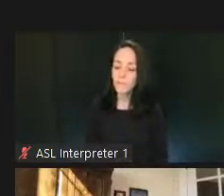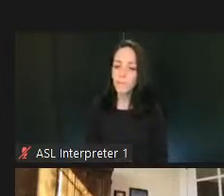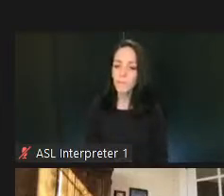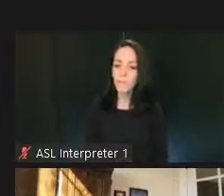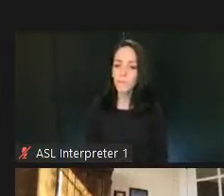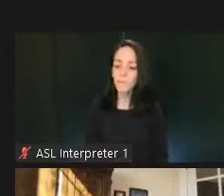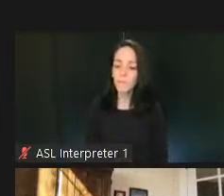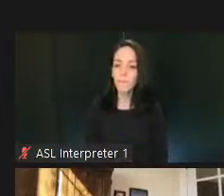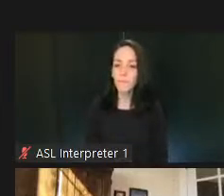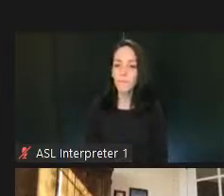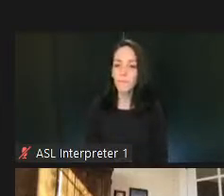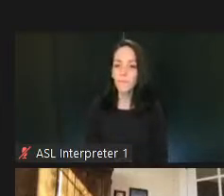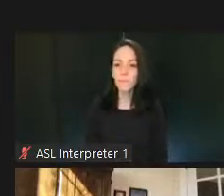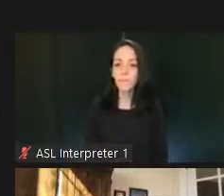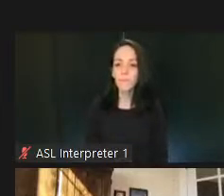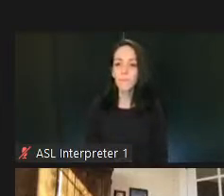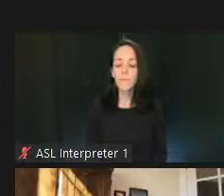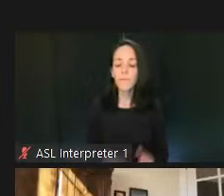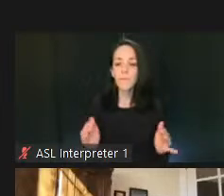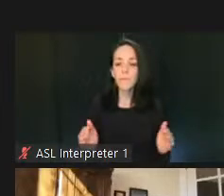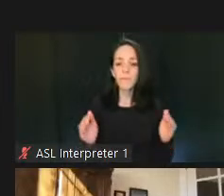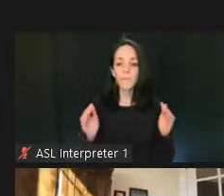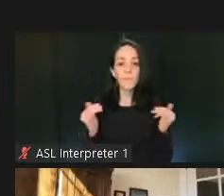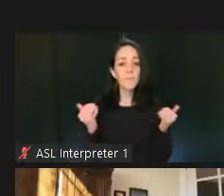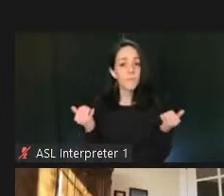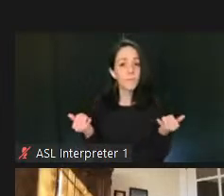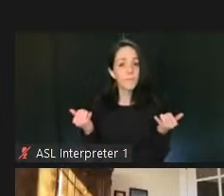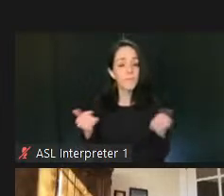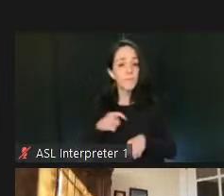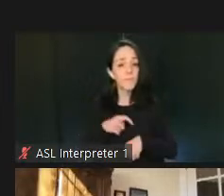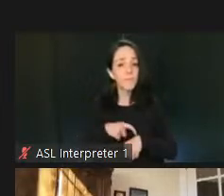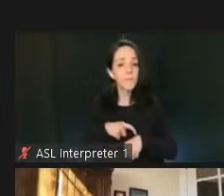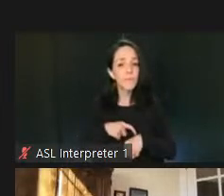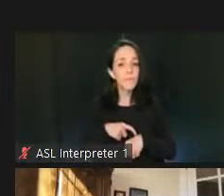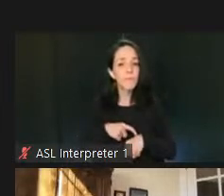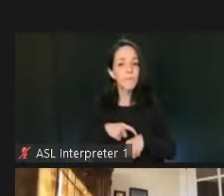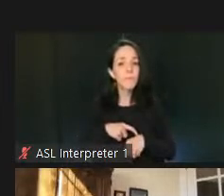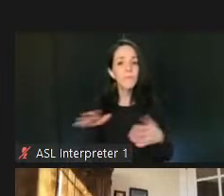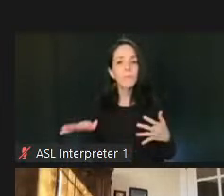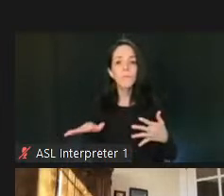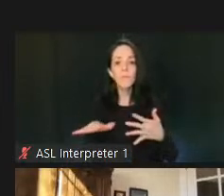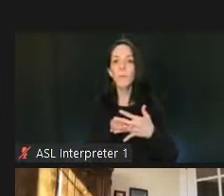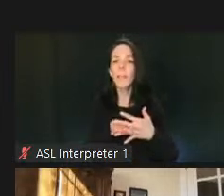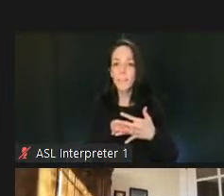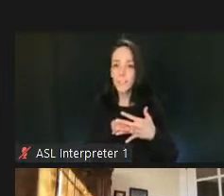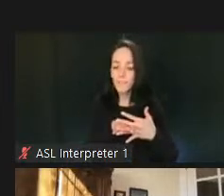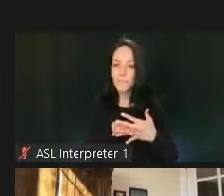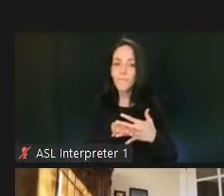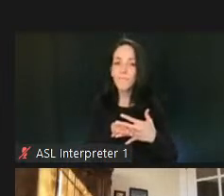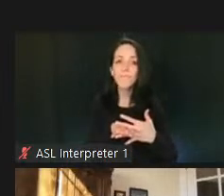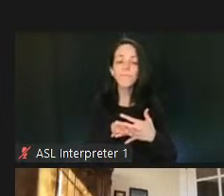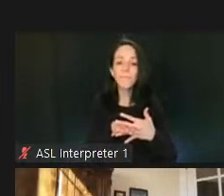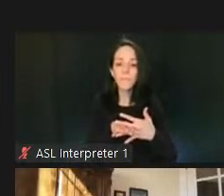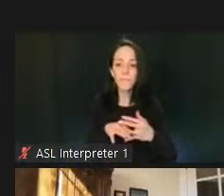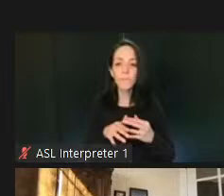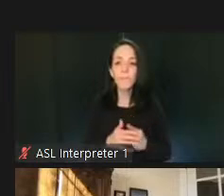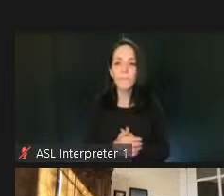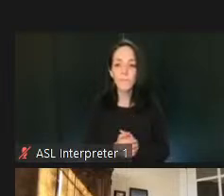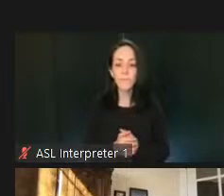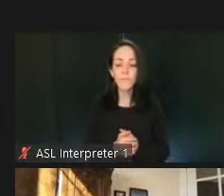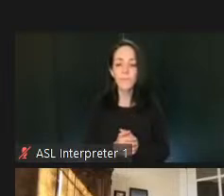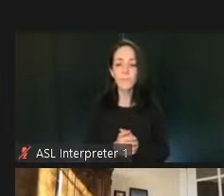So at this time, we will take an intermission. We do have